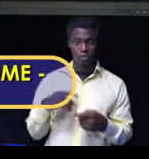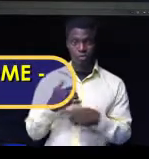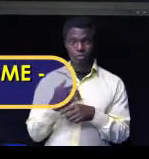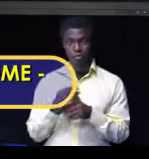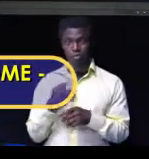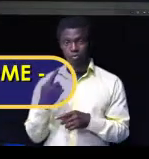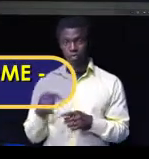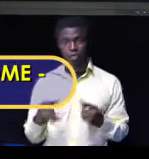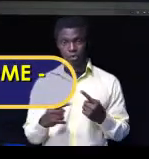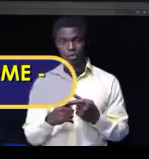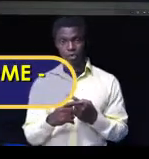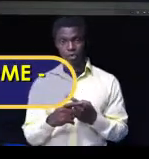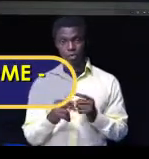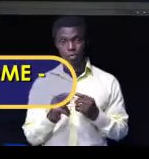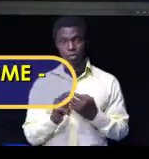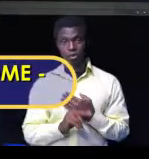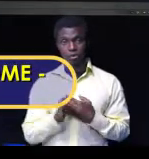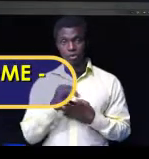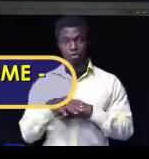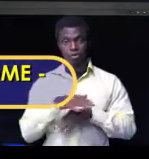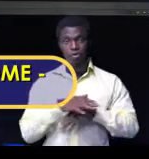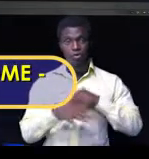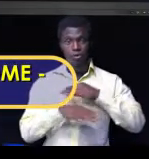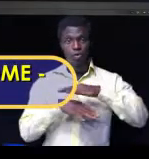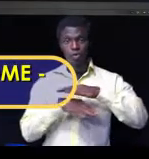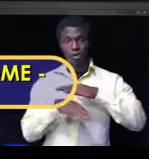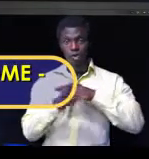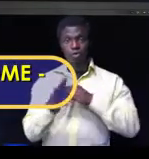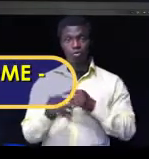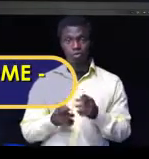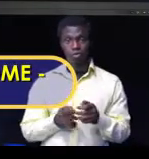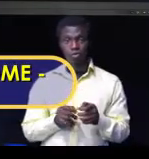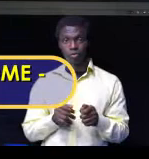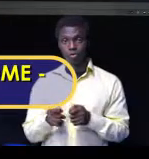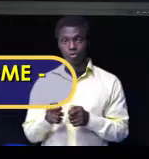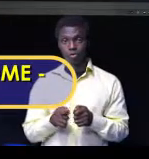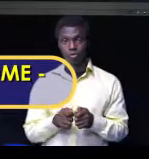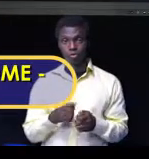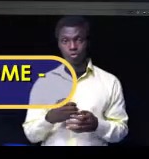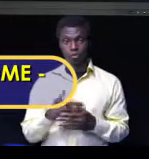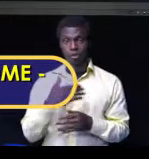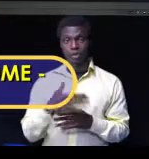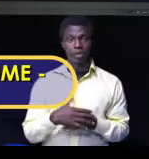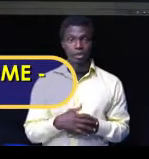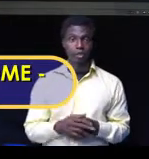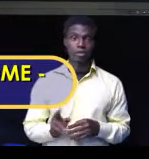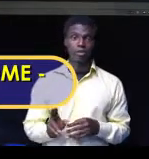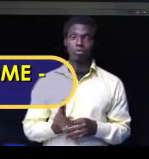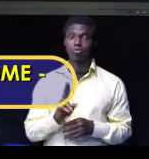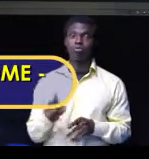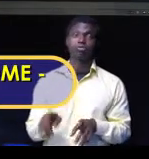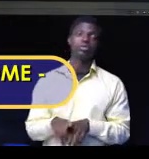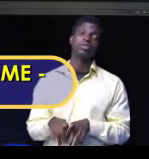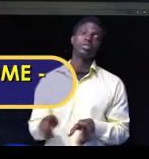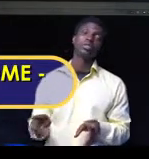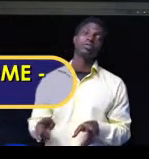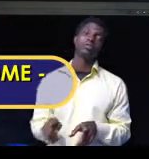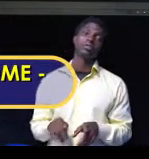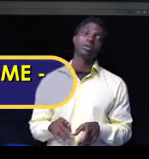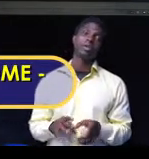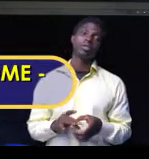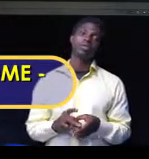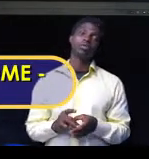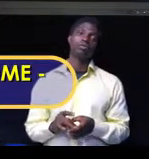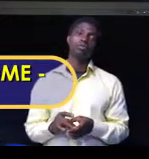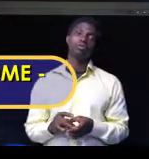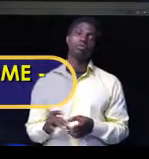to make sure your opponent is under your control. Next is applying different choke holds or